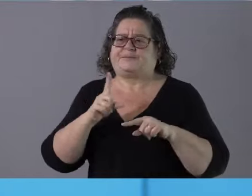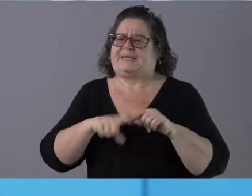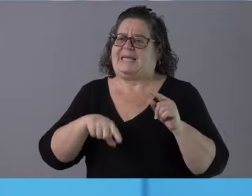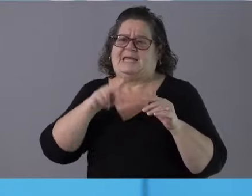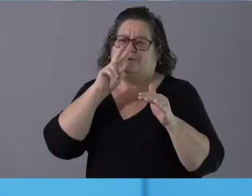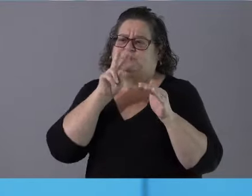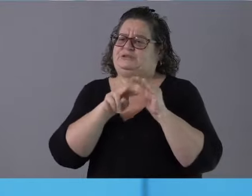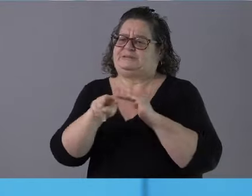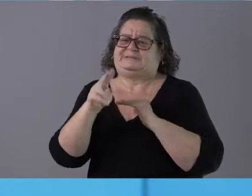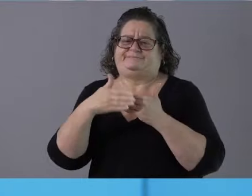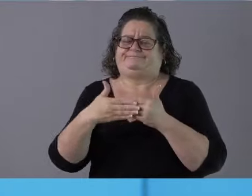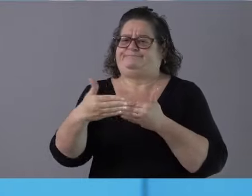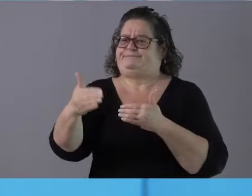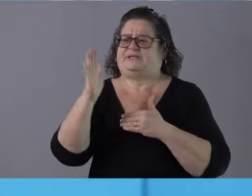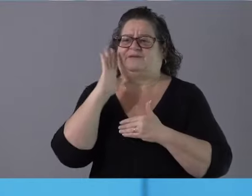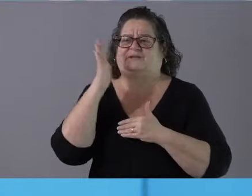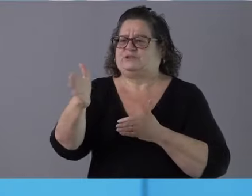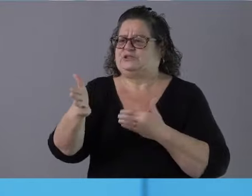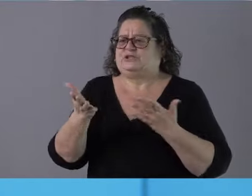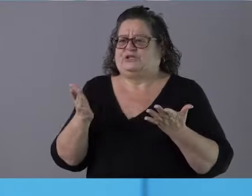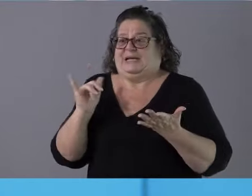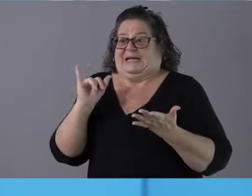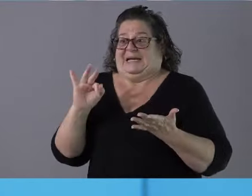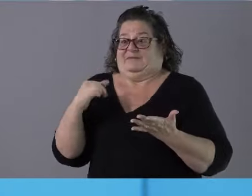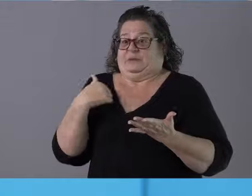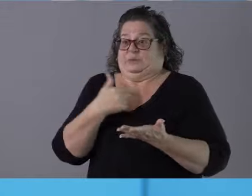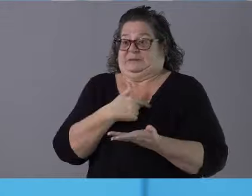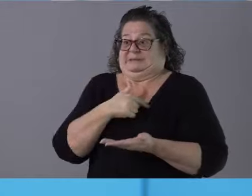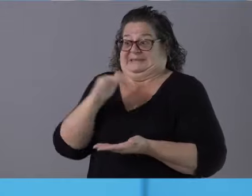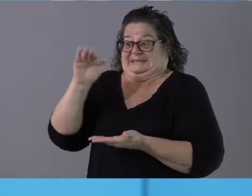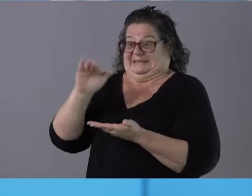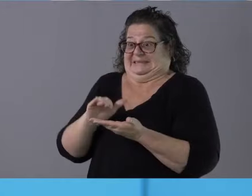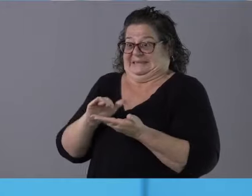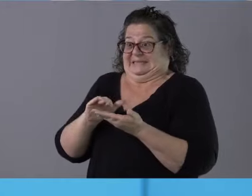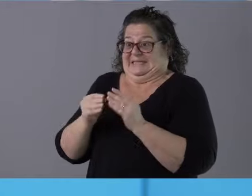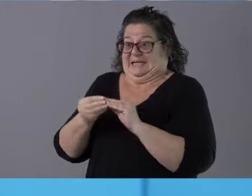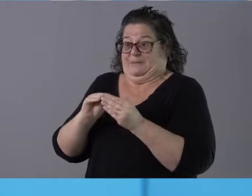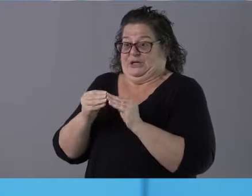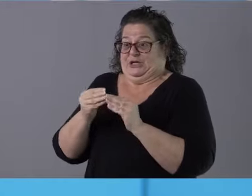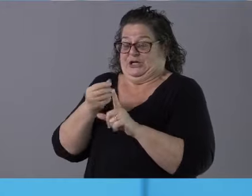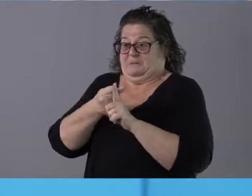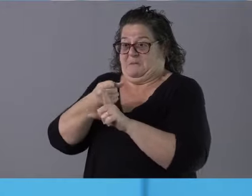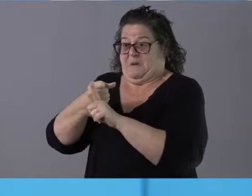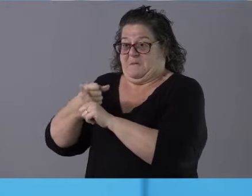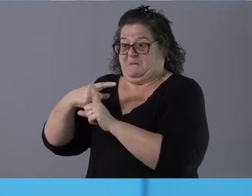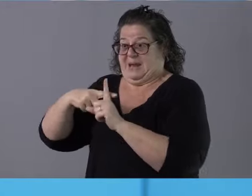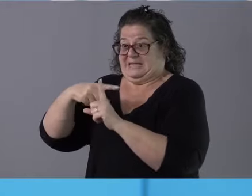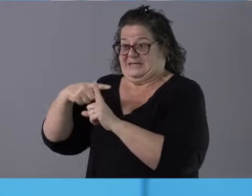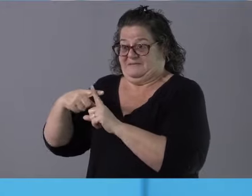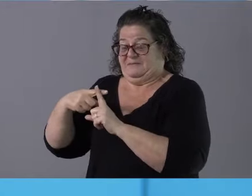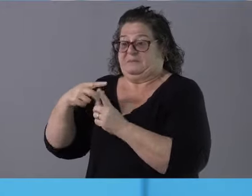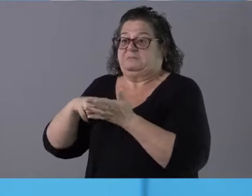reduce hospitalizations. And I just want to reemphasize what Dr. Christ said about what happens in the summer and